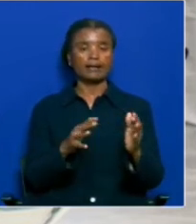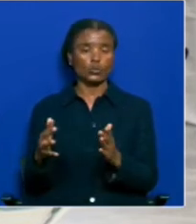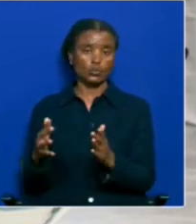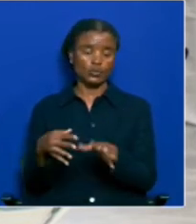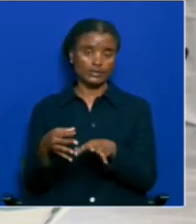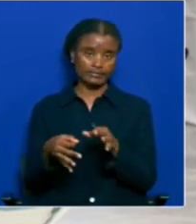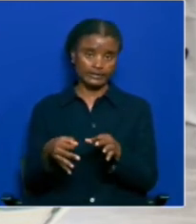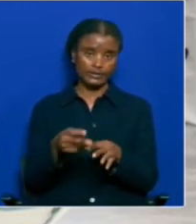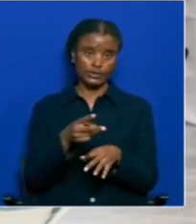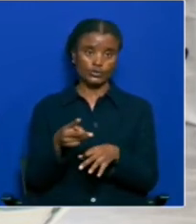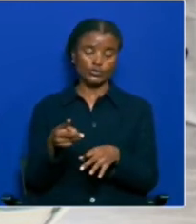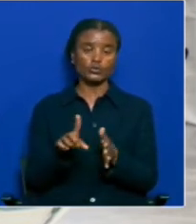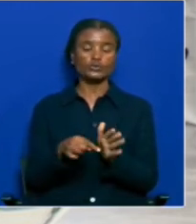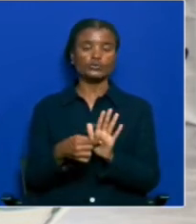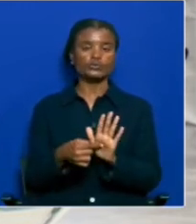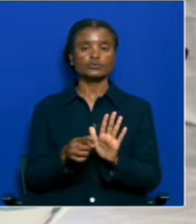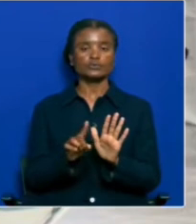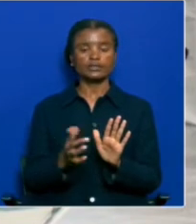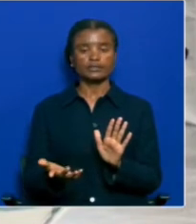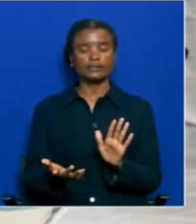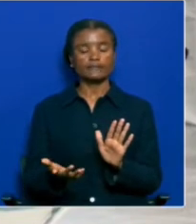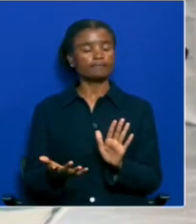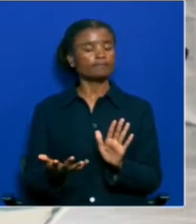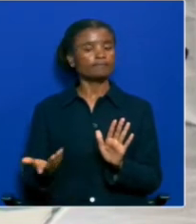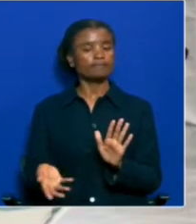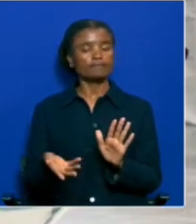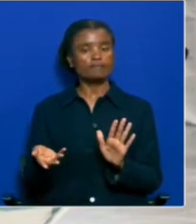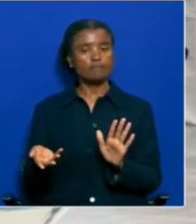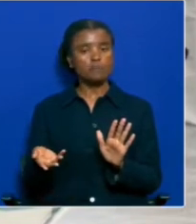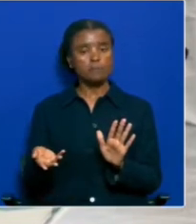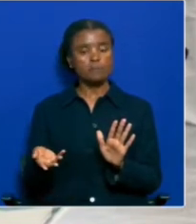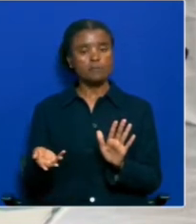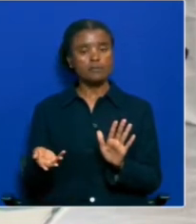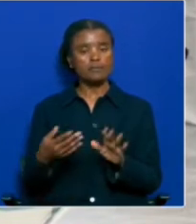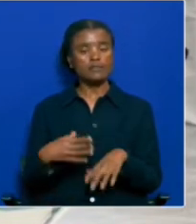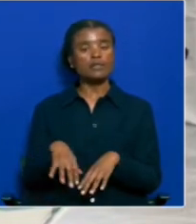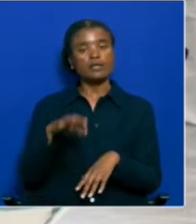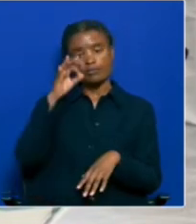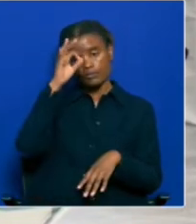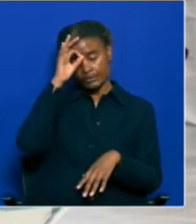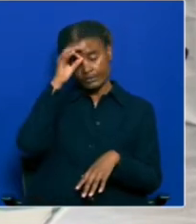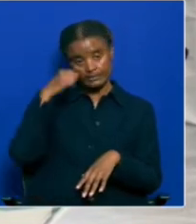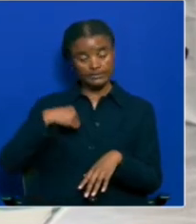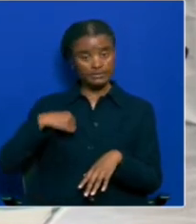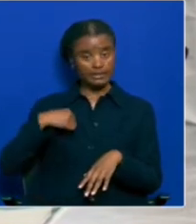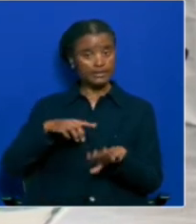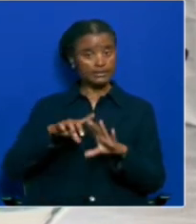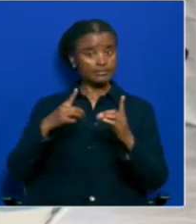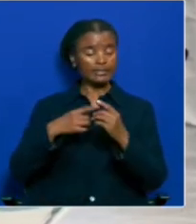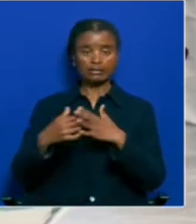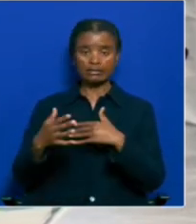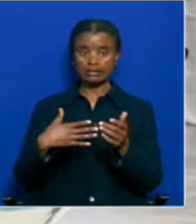prescribes that any of the police municipal departments will operate in